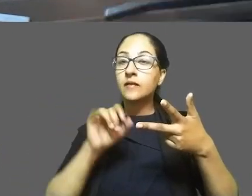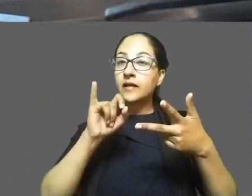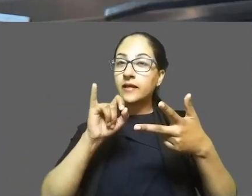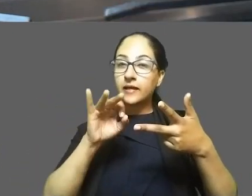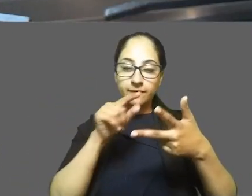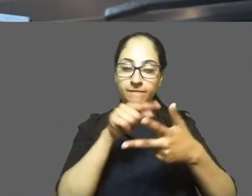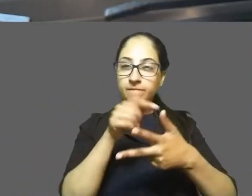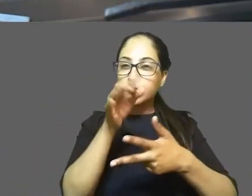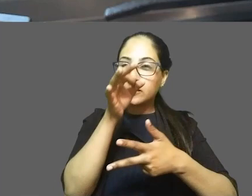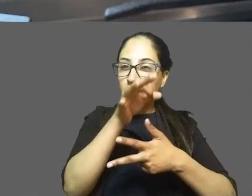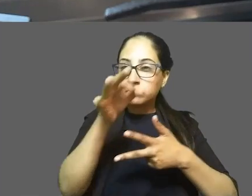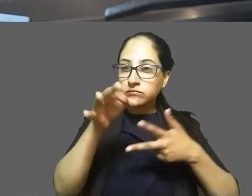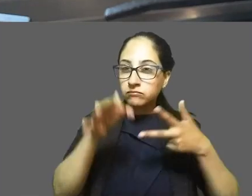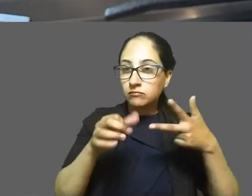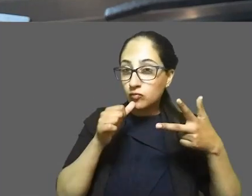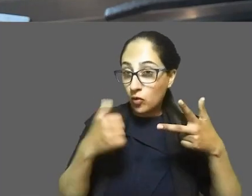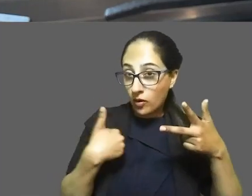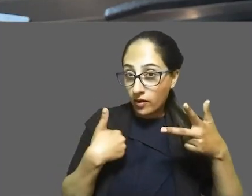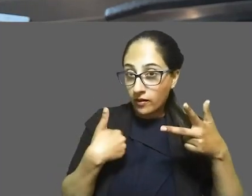have whole